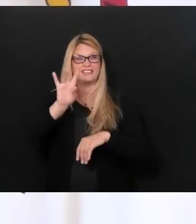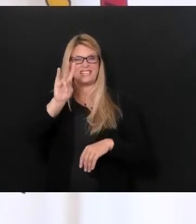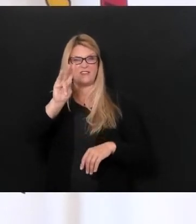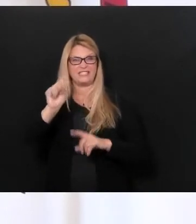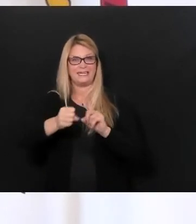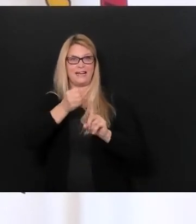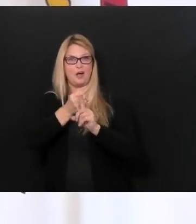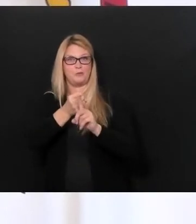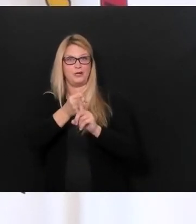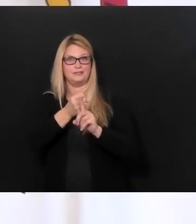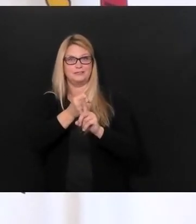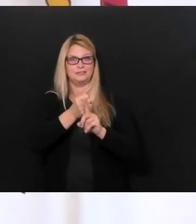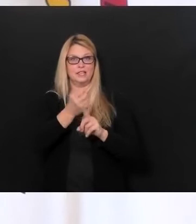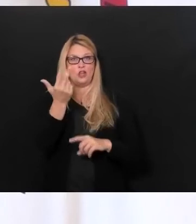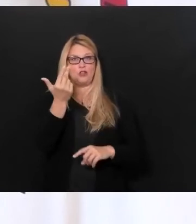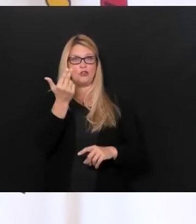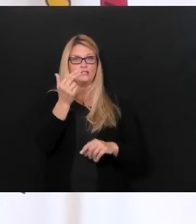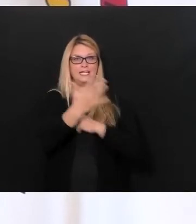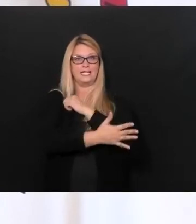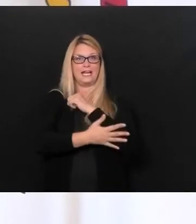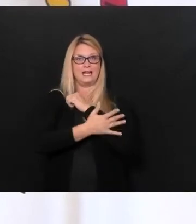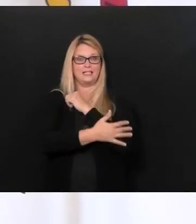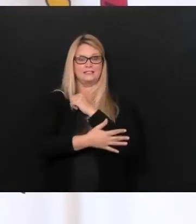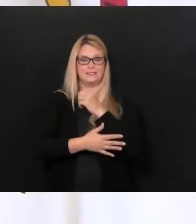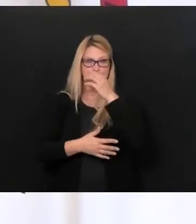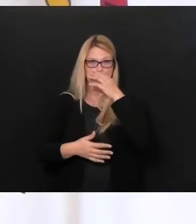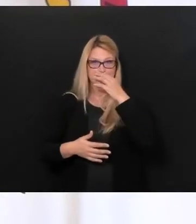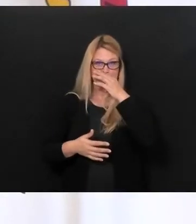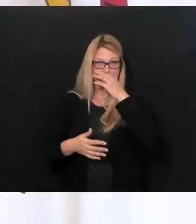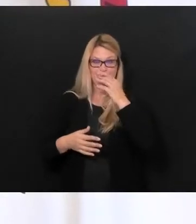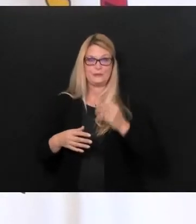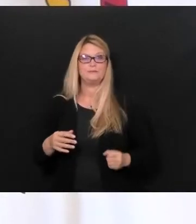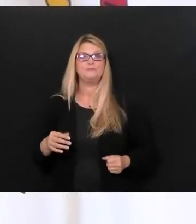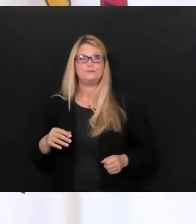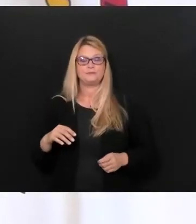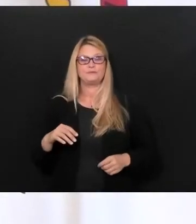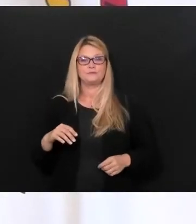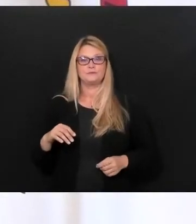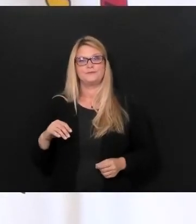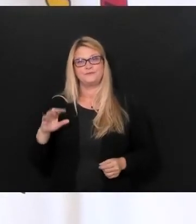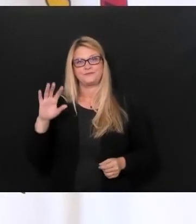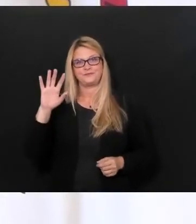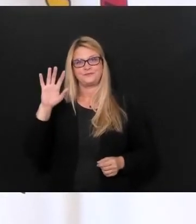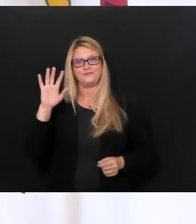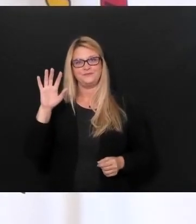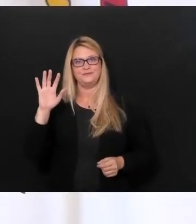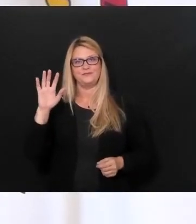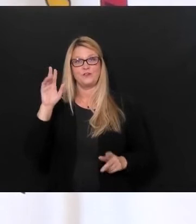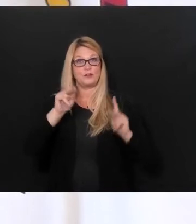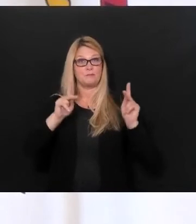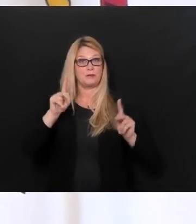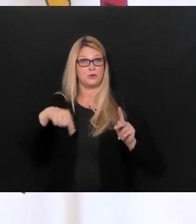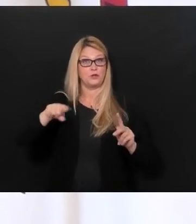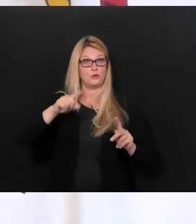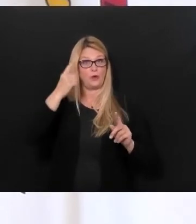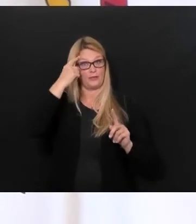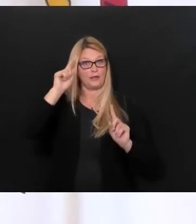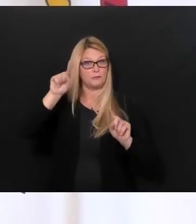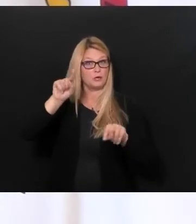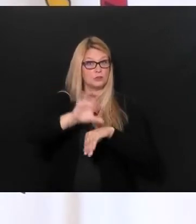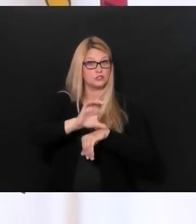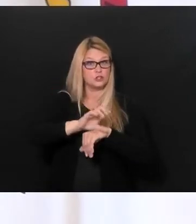17 outbreaks in 13 counties. I always want to read these counties because this is really important for the folks out there thinking about going to